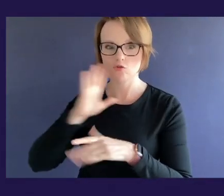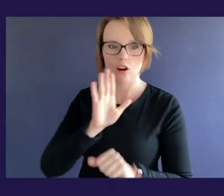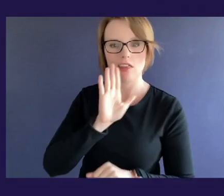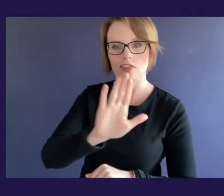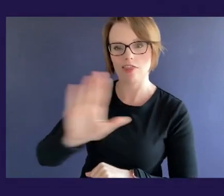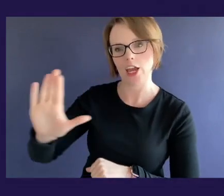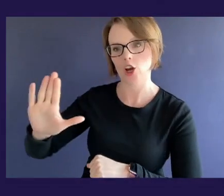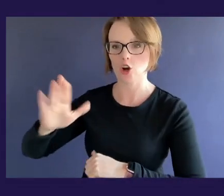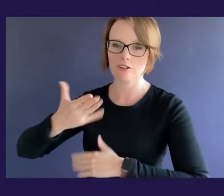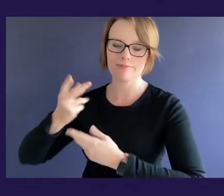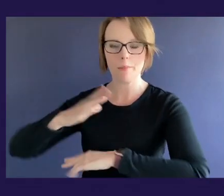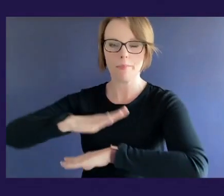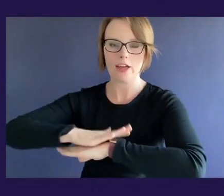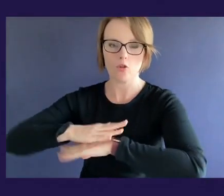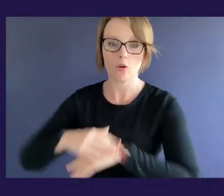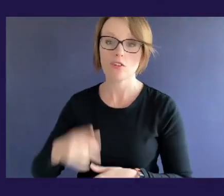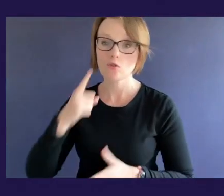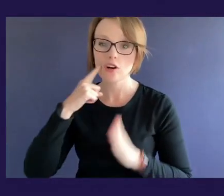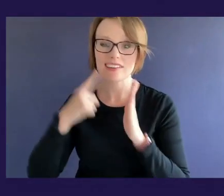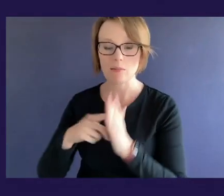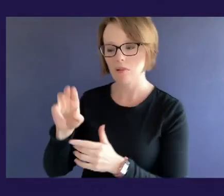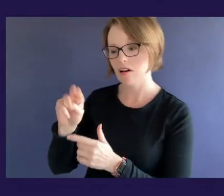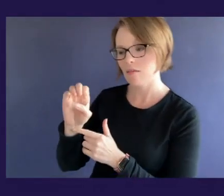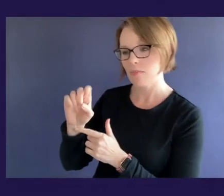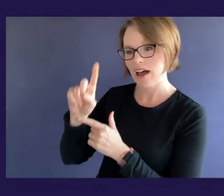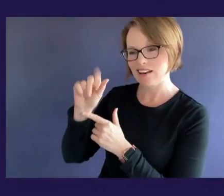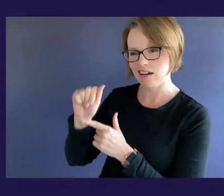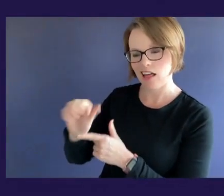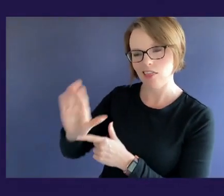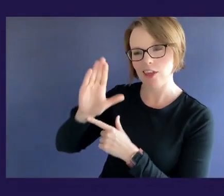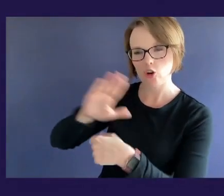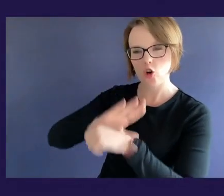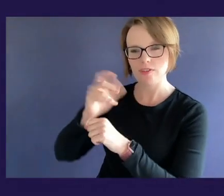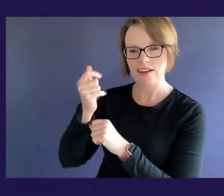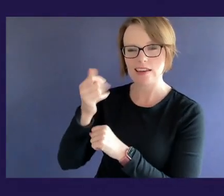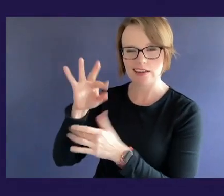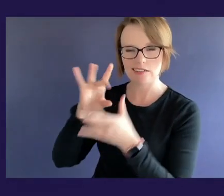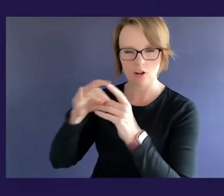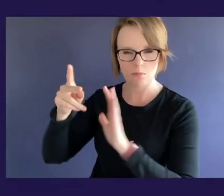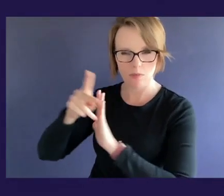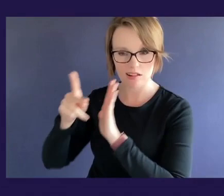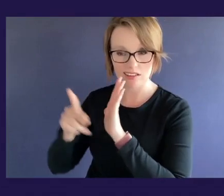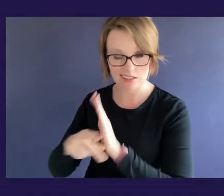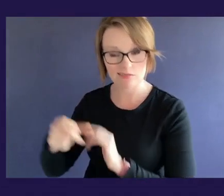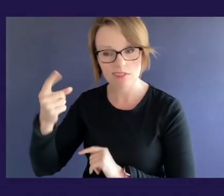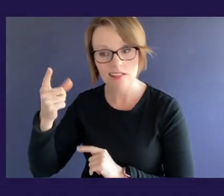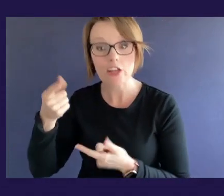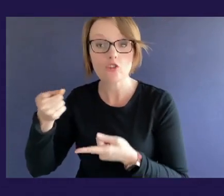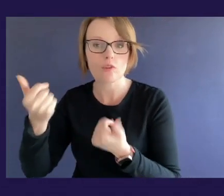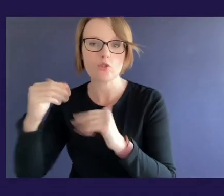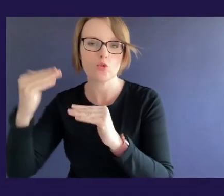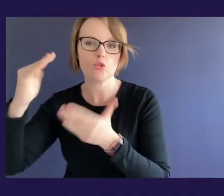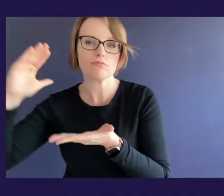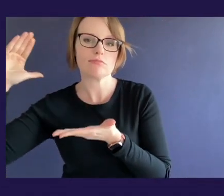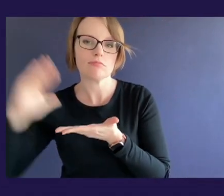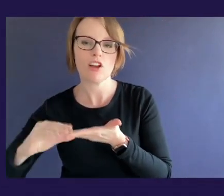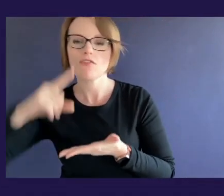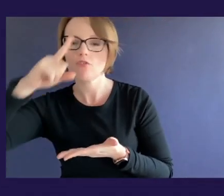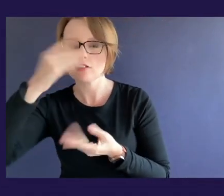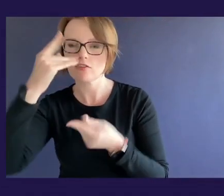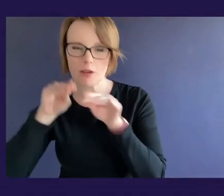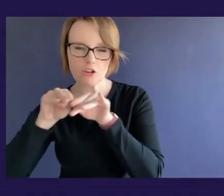an example is Meta's COVID-19 related policies, where they limited the spread of false information as well as